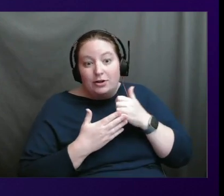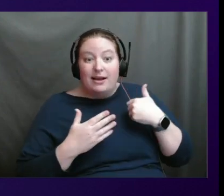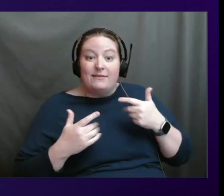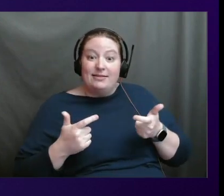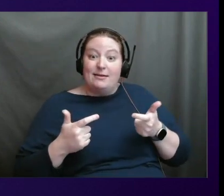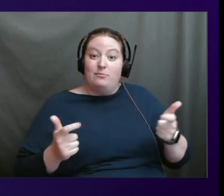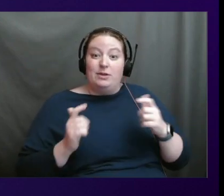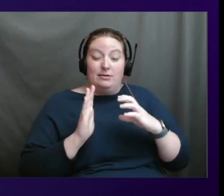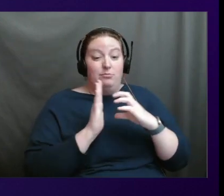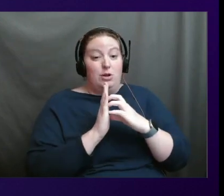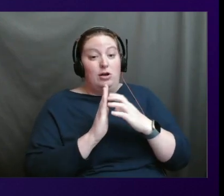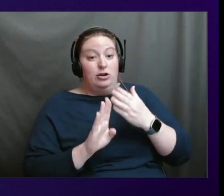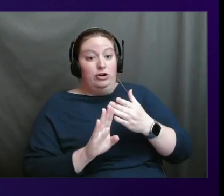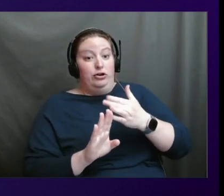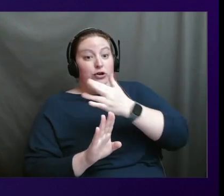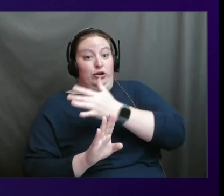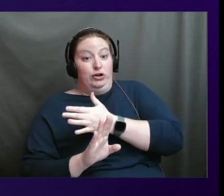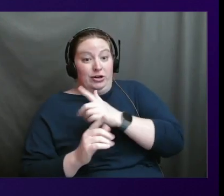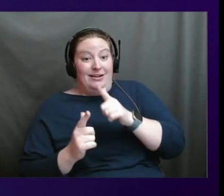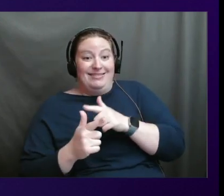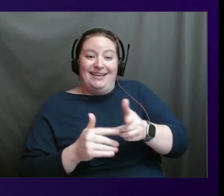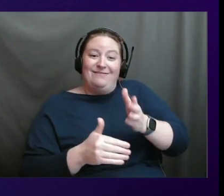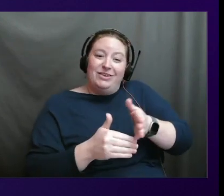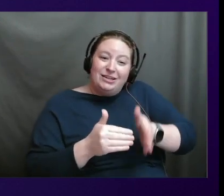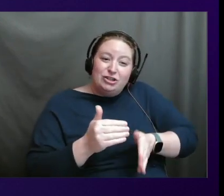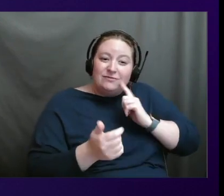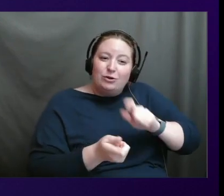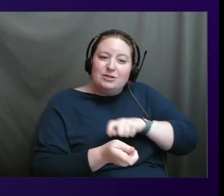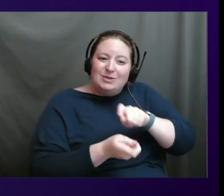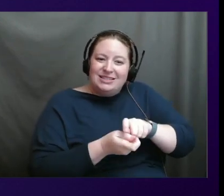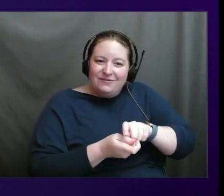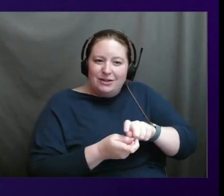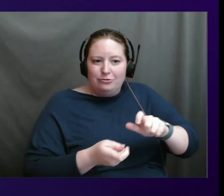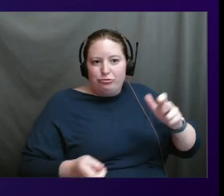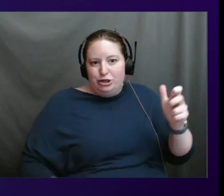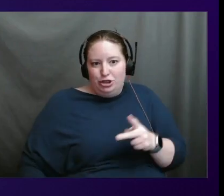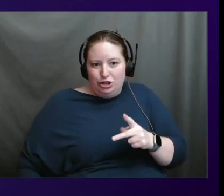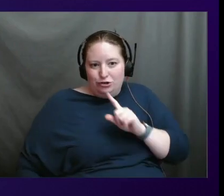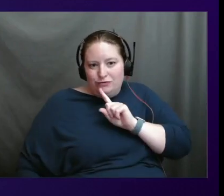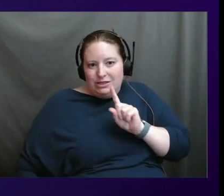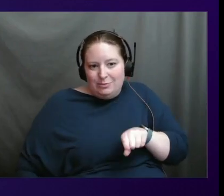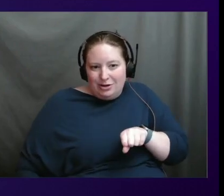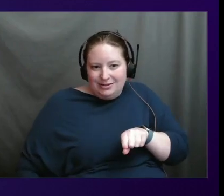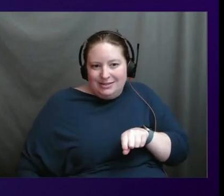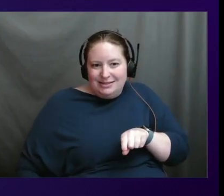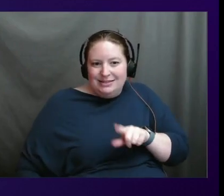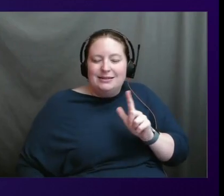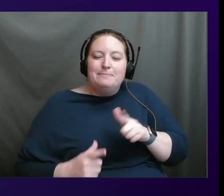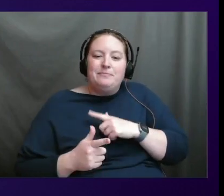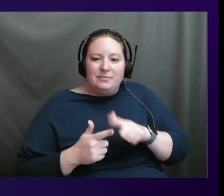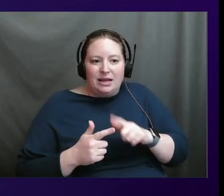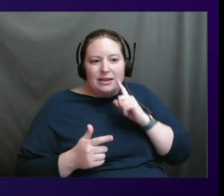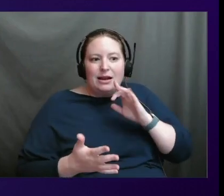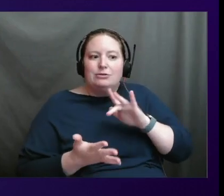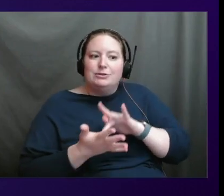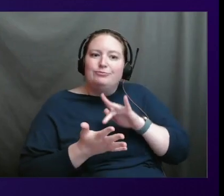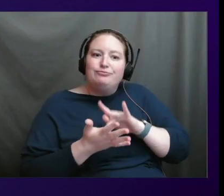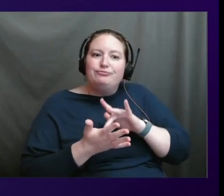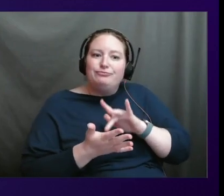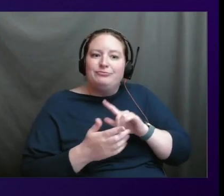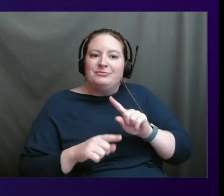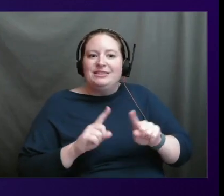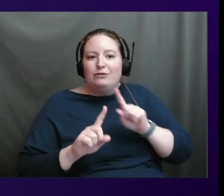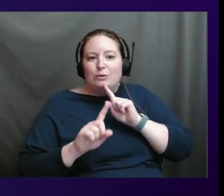just finishing it off to get the very specific return responses that I wanted from it, and I was even flicking through getting different options for those return